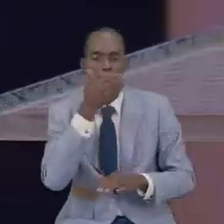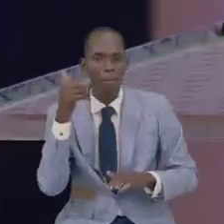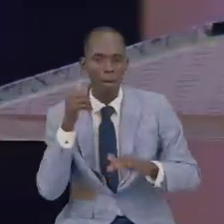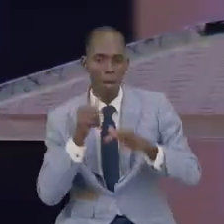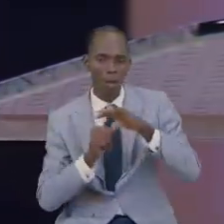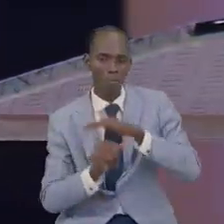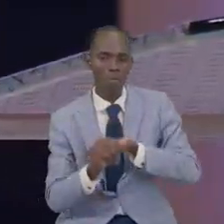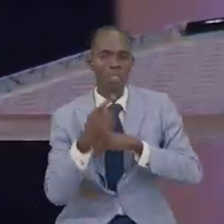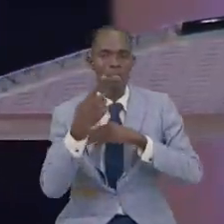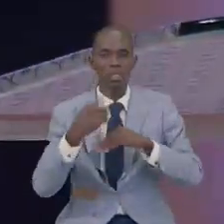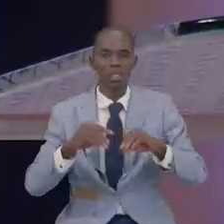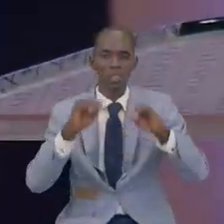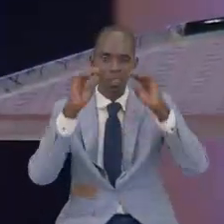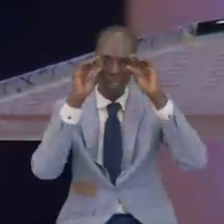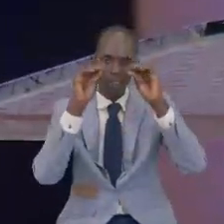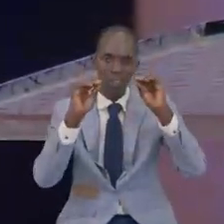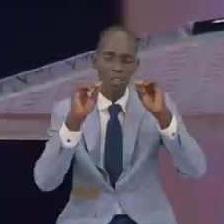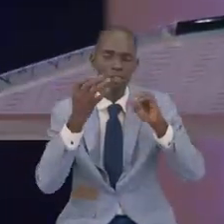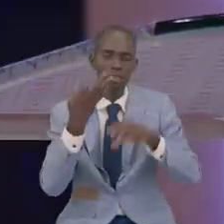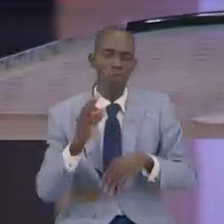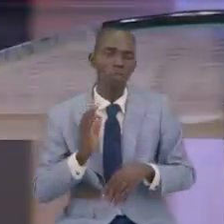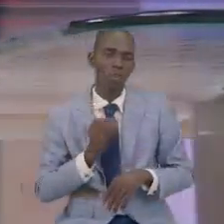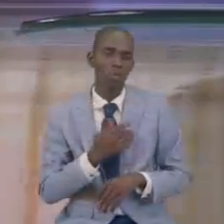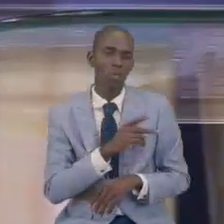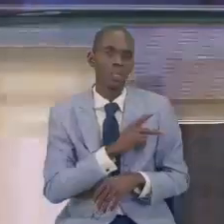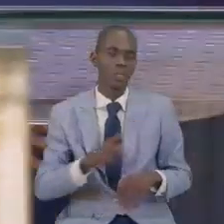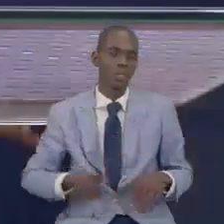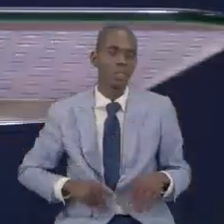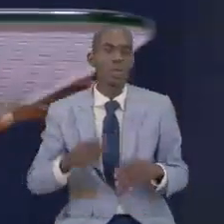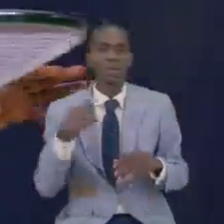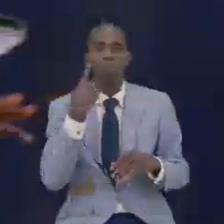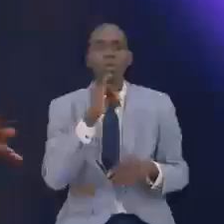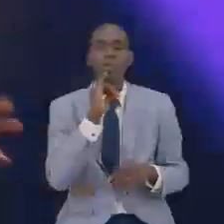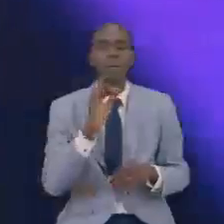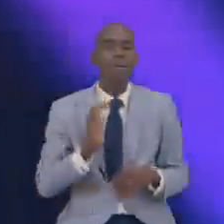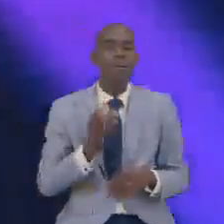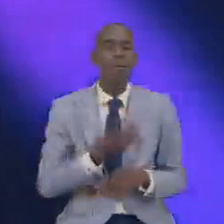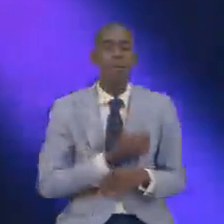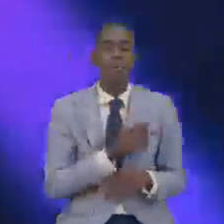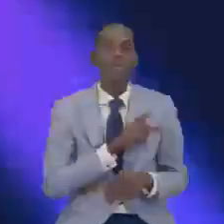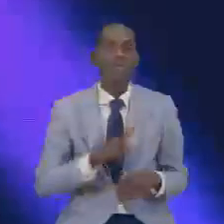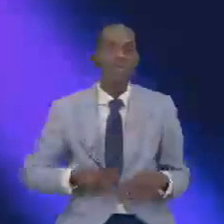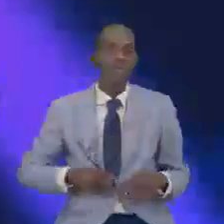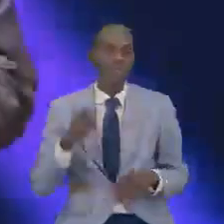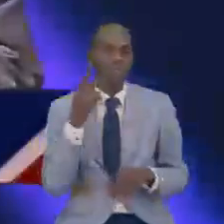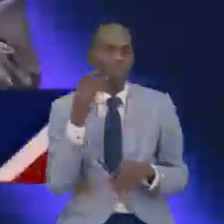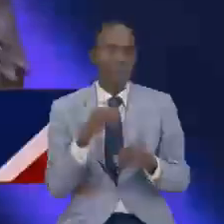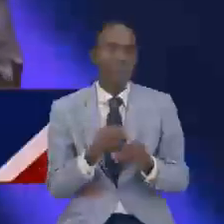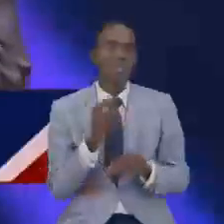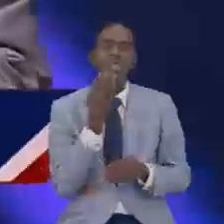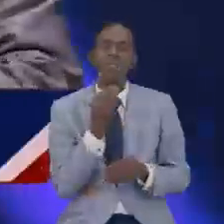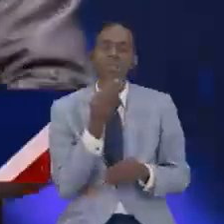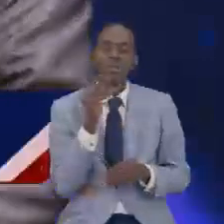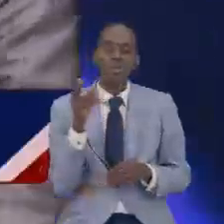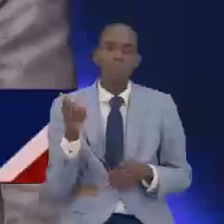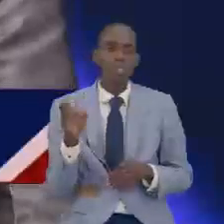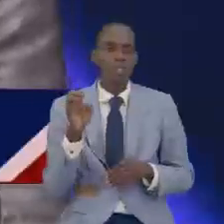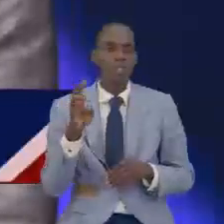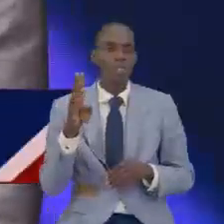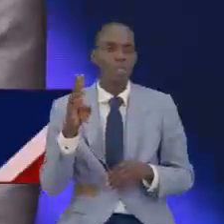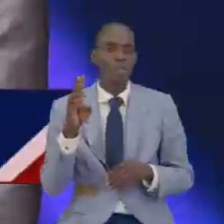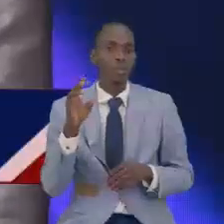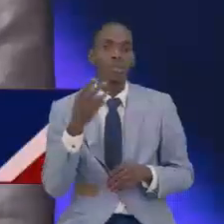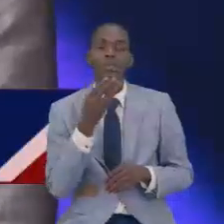the teaching of our king. Let's look at our king here in Hebrews chapter 1, reading from verse 4. Being made